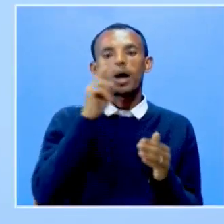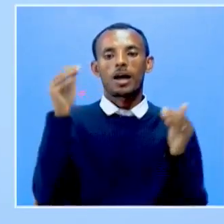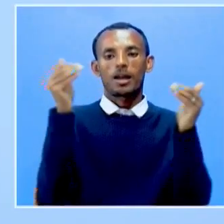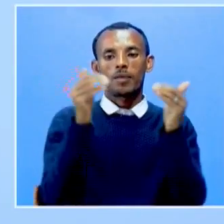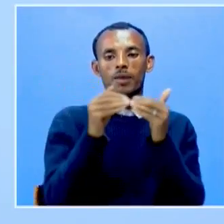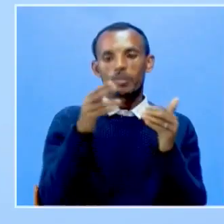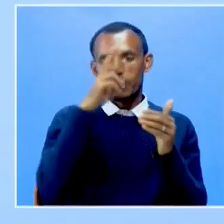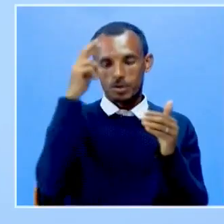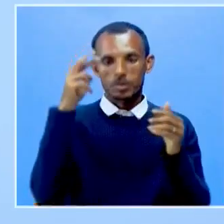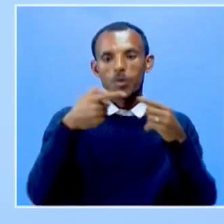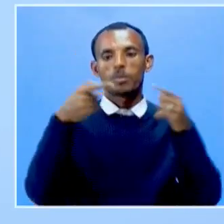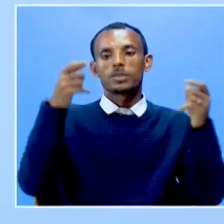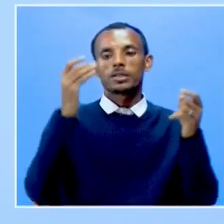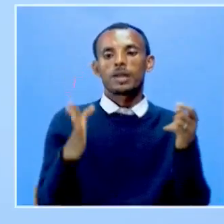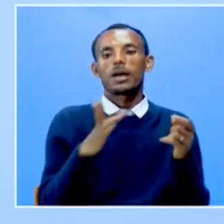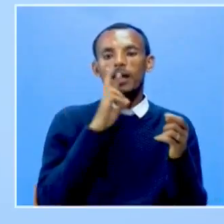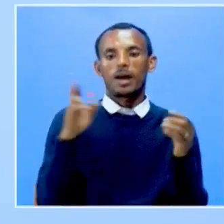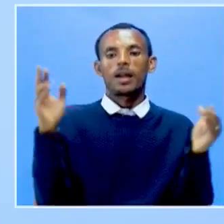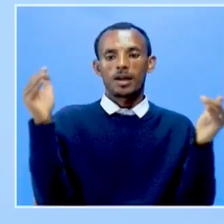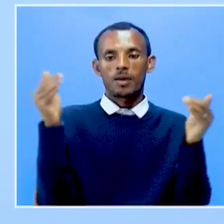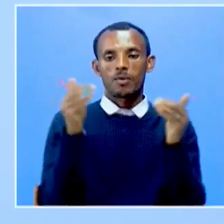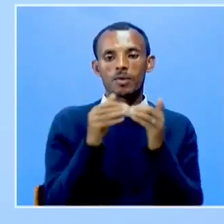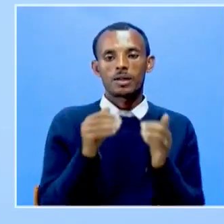of rectangle are congruent. Therefore here,